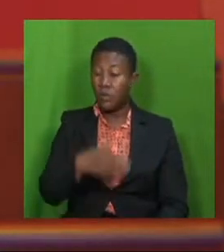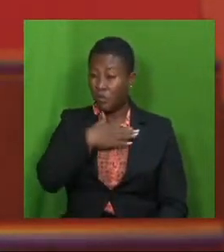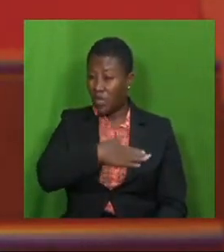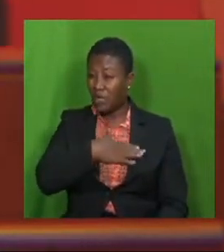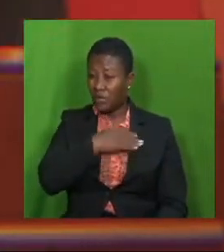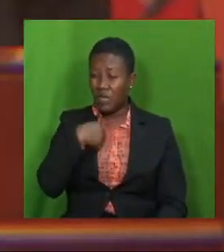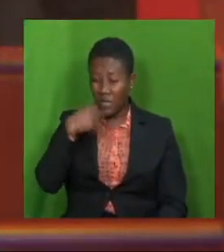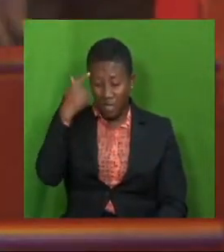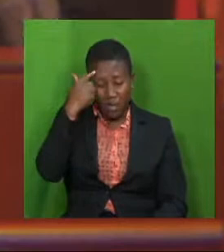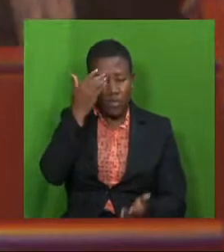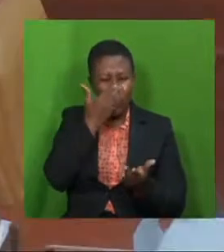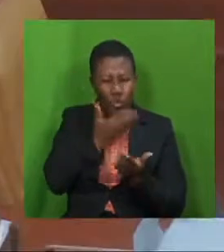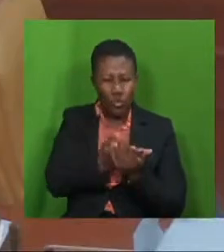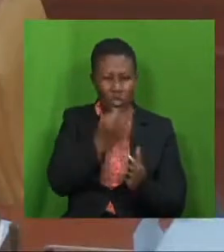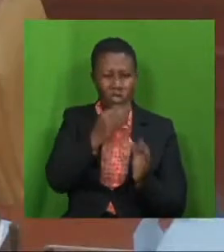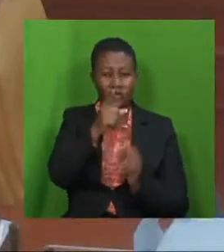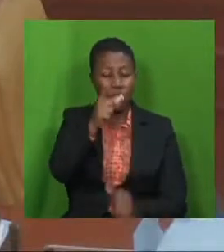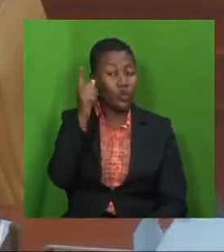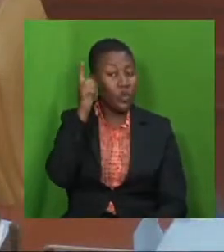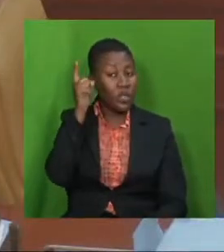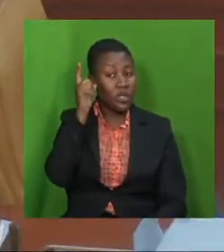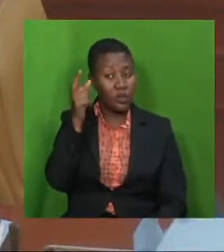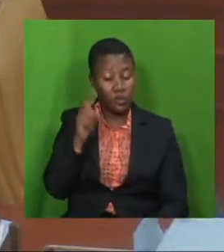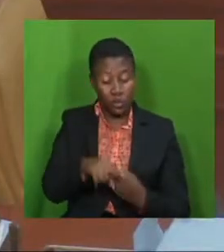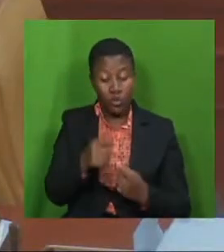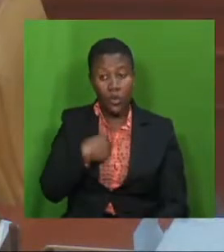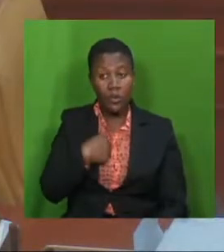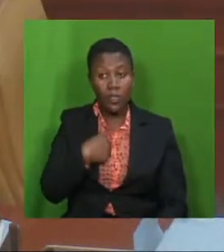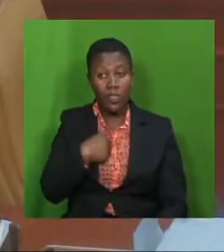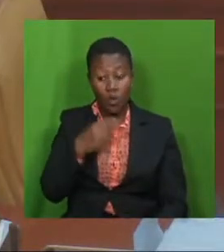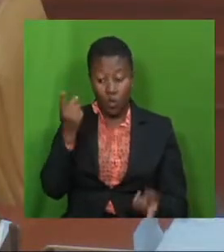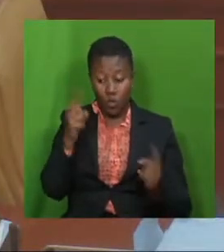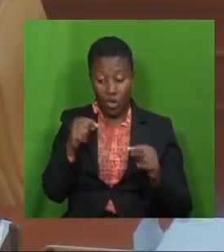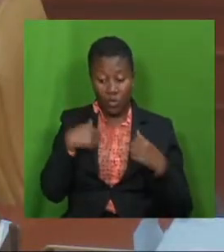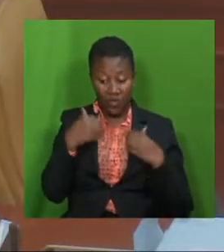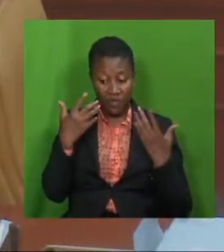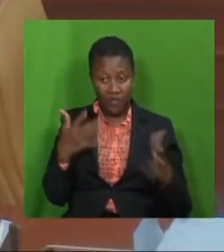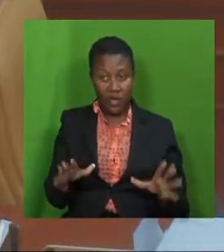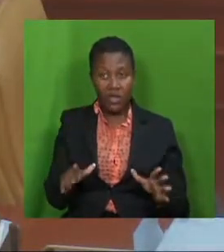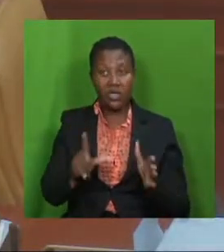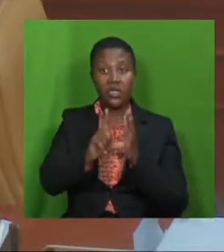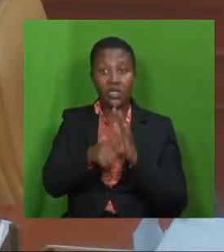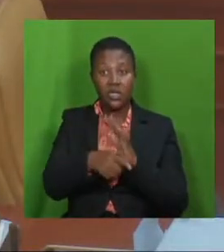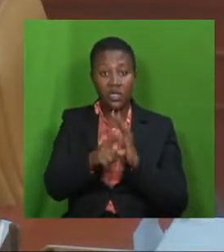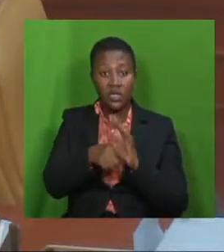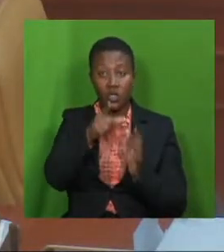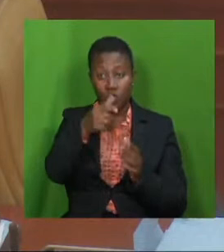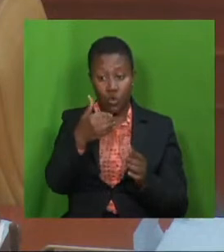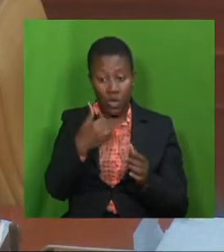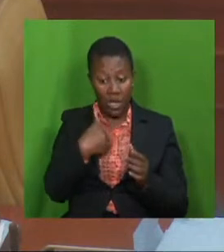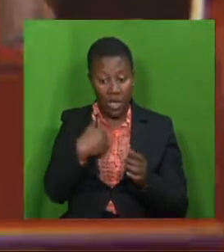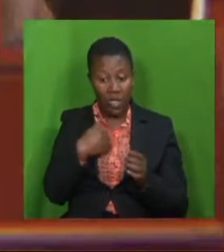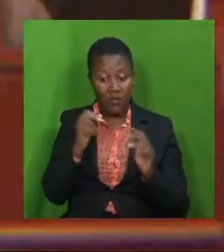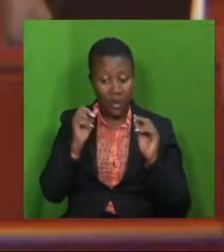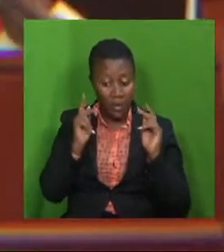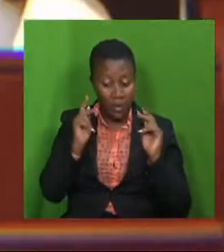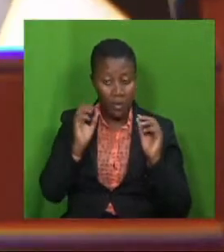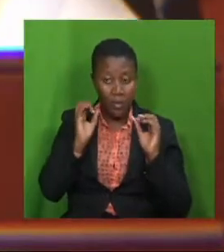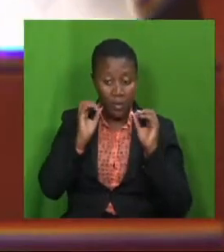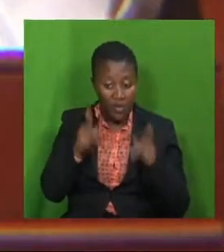I'm done, you have the privilege to make your Minority Chief Whip. As well, you have to first read the standing